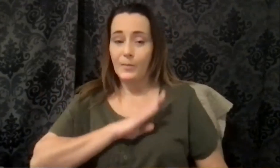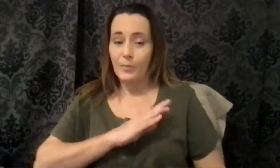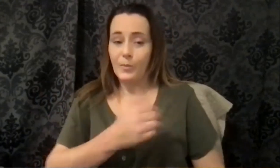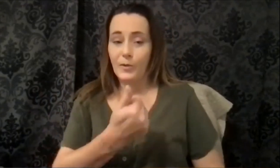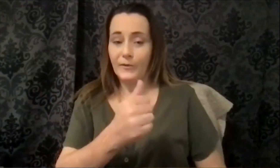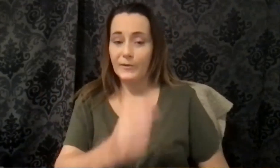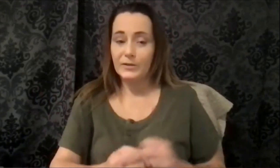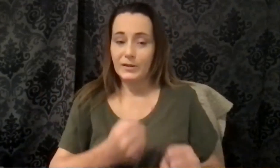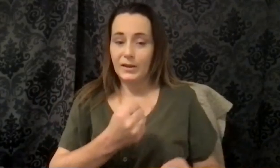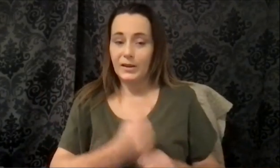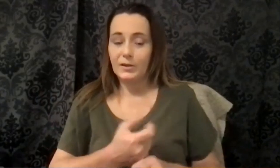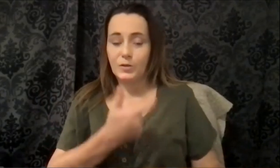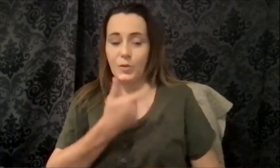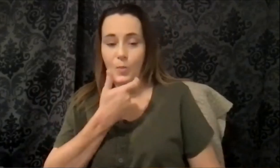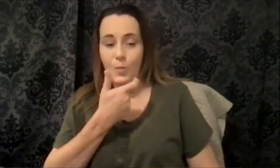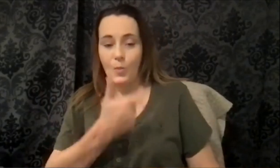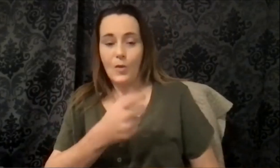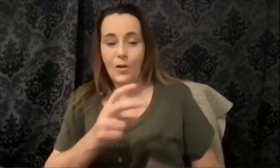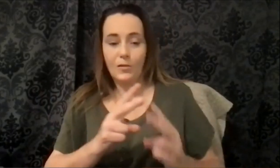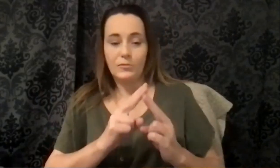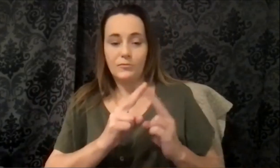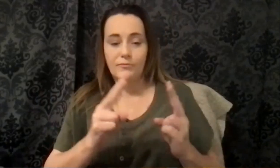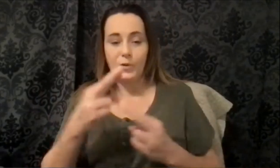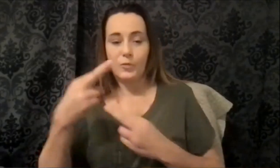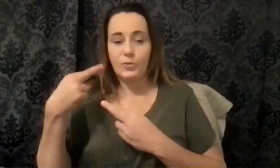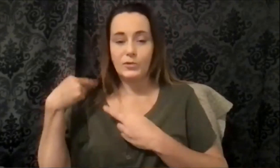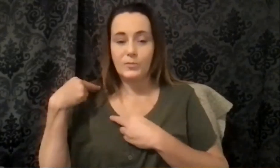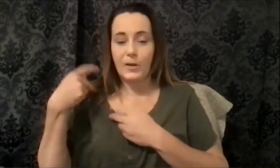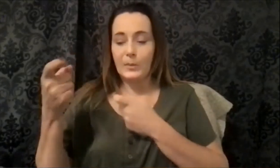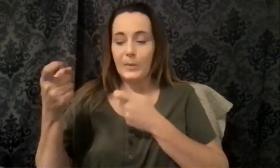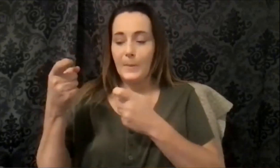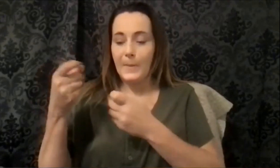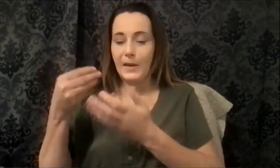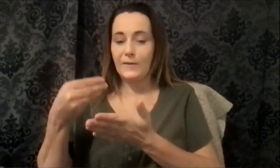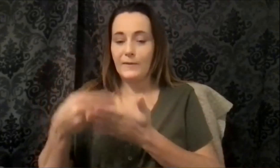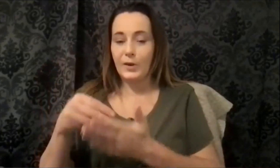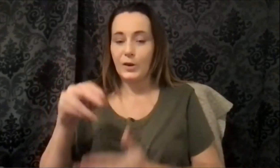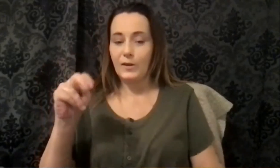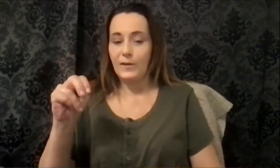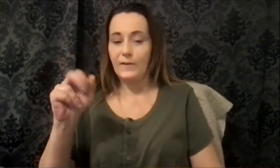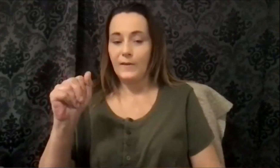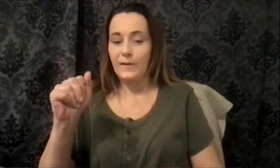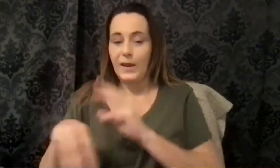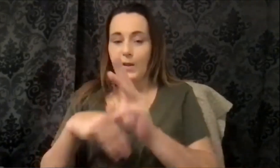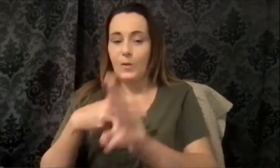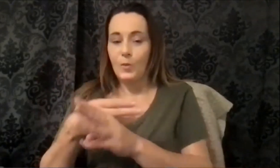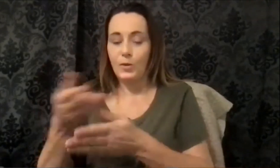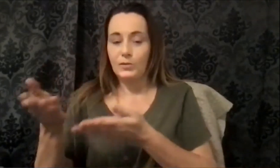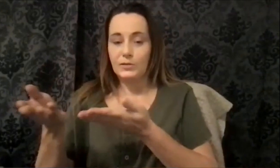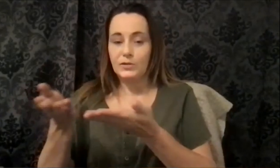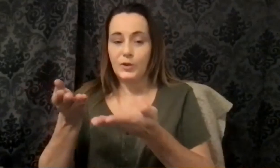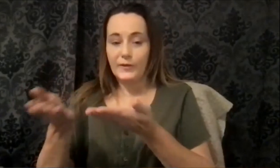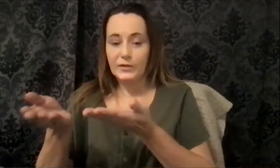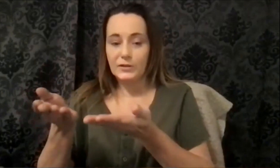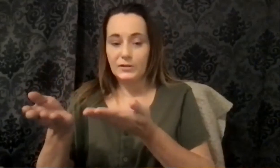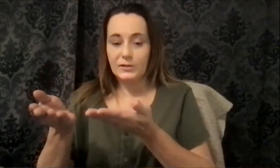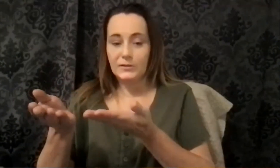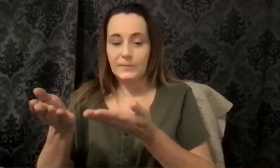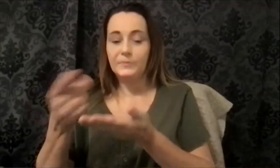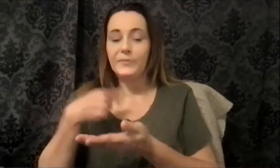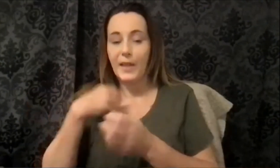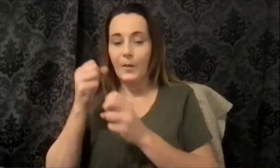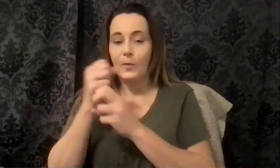watched the really responsible management of our funds at NA World Services. So, I mean, I would imagine